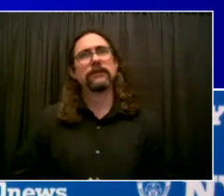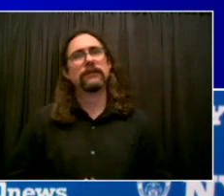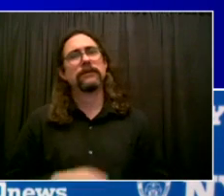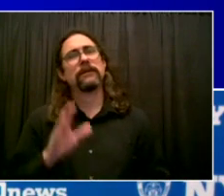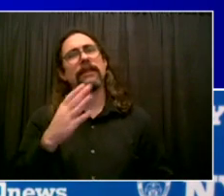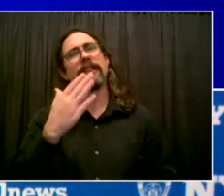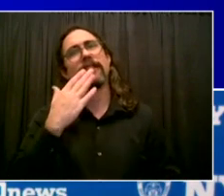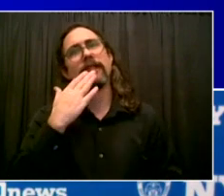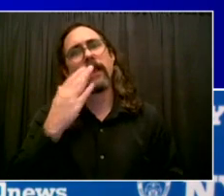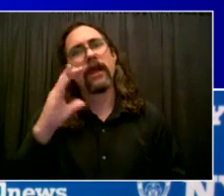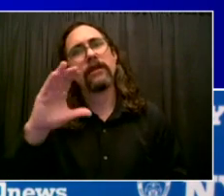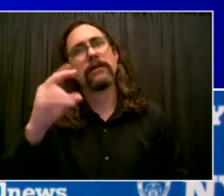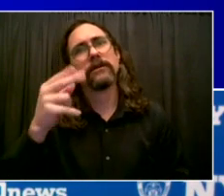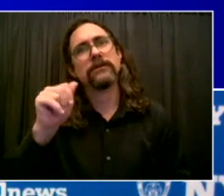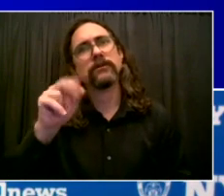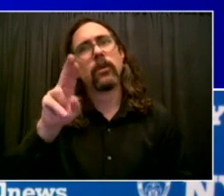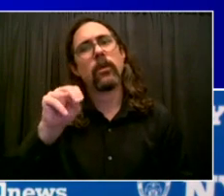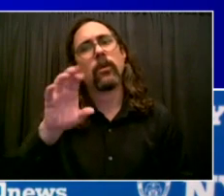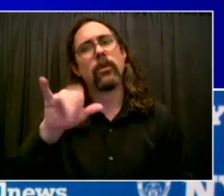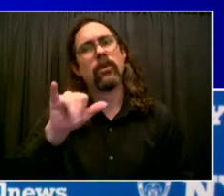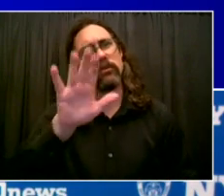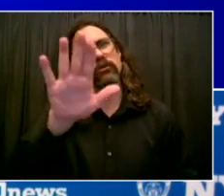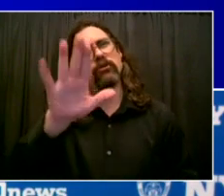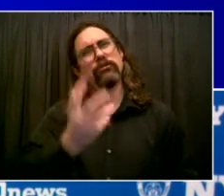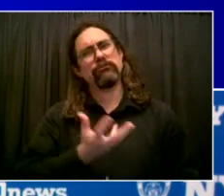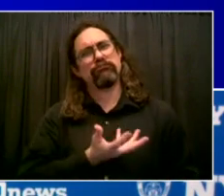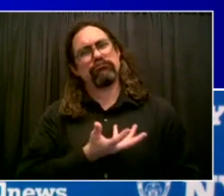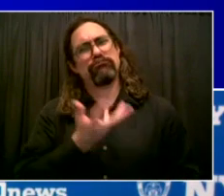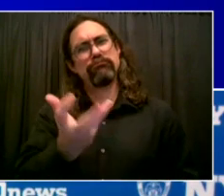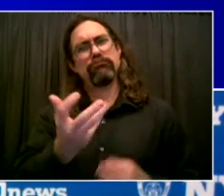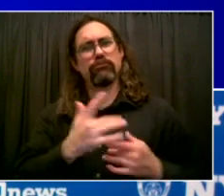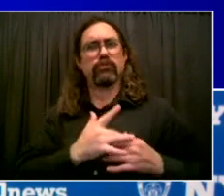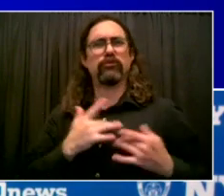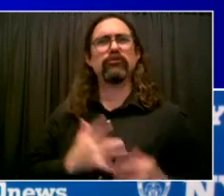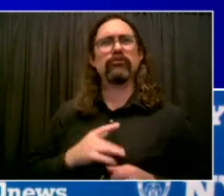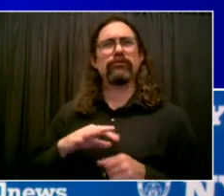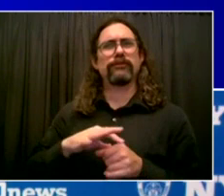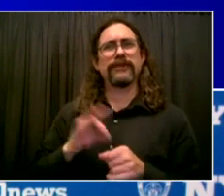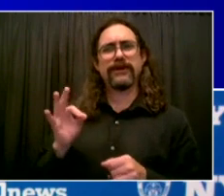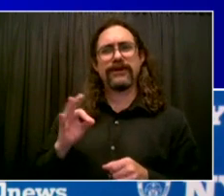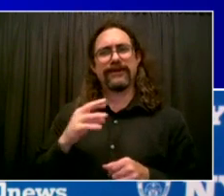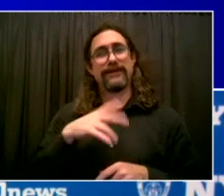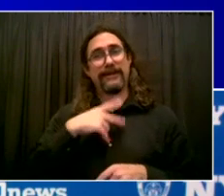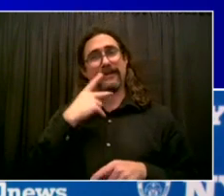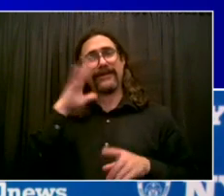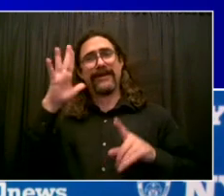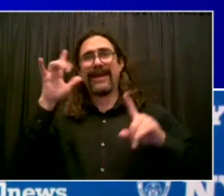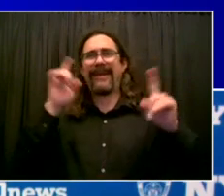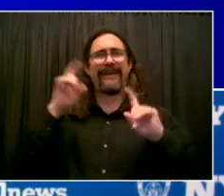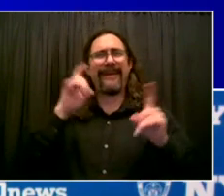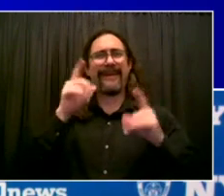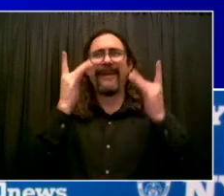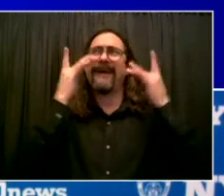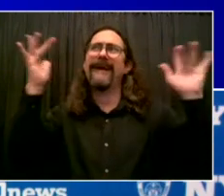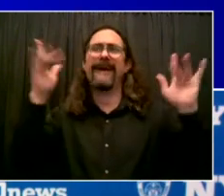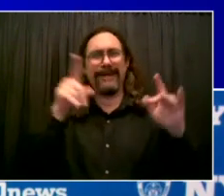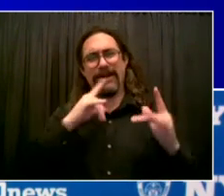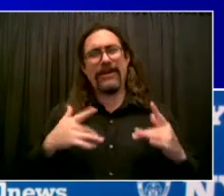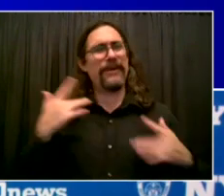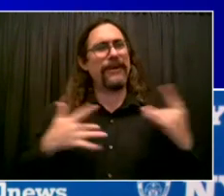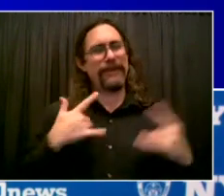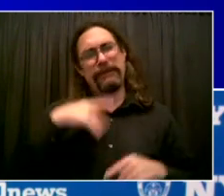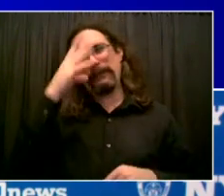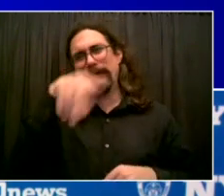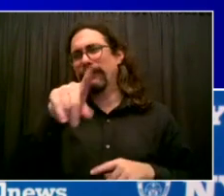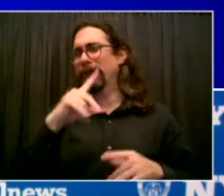this. I've seen the excitement in your face, in your voice when you've talked about getting this done, and a lot of great partners came together.